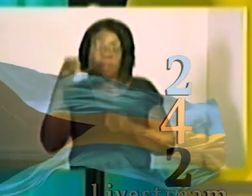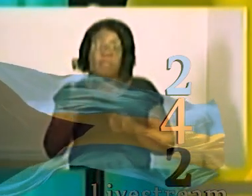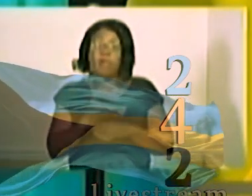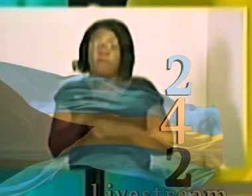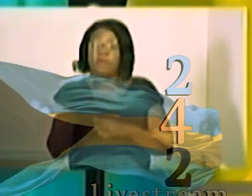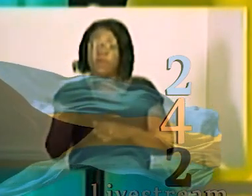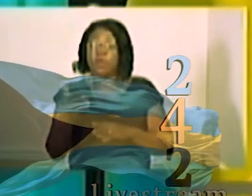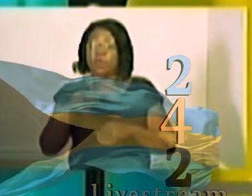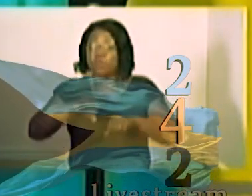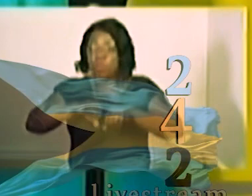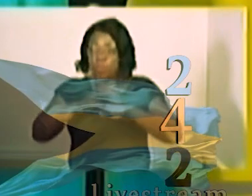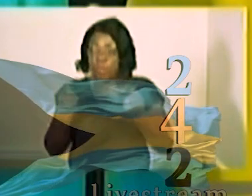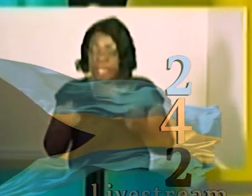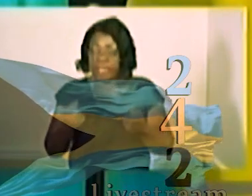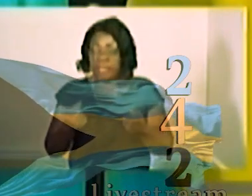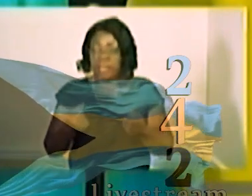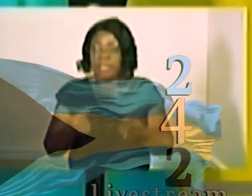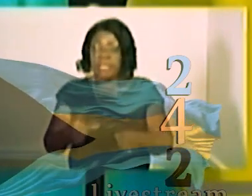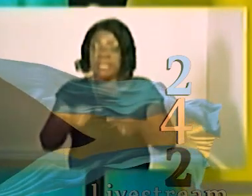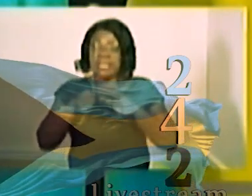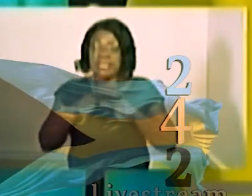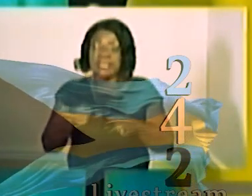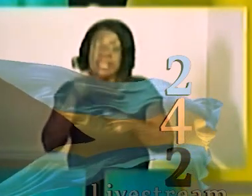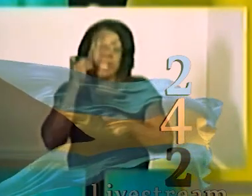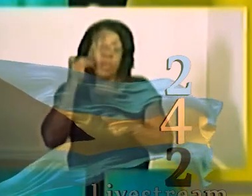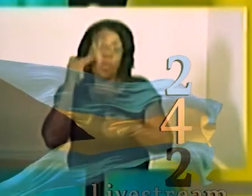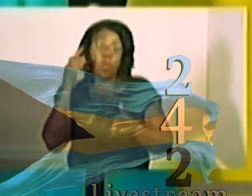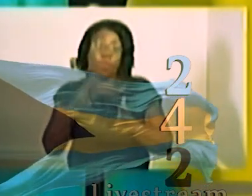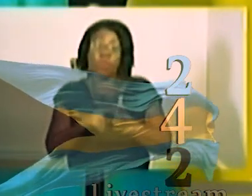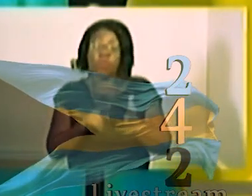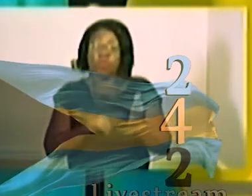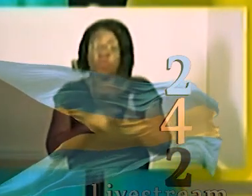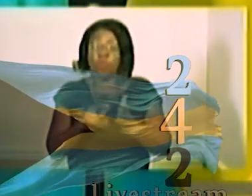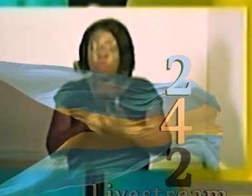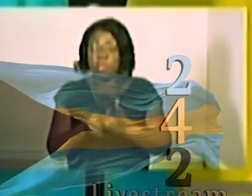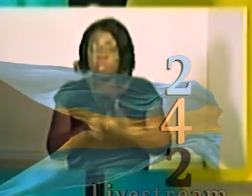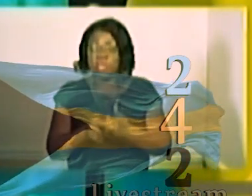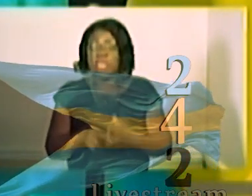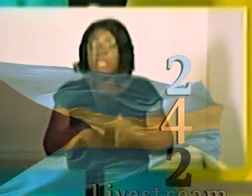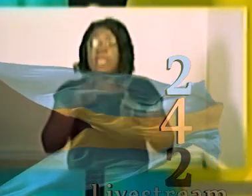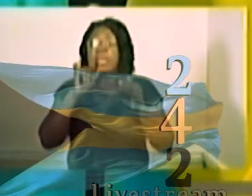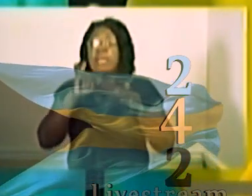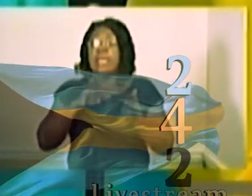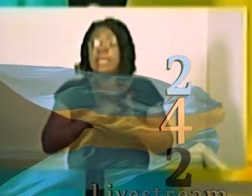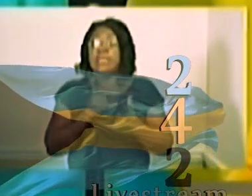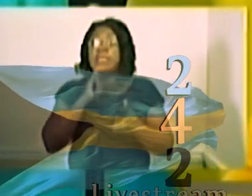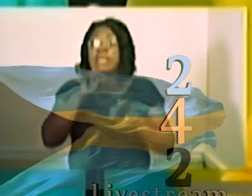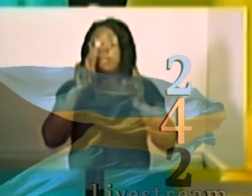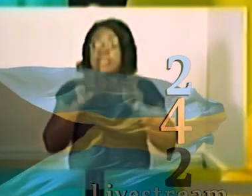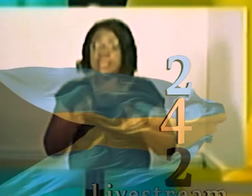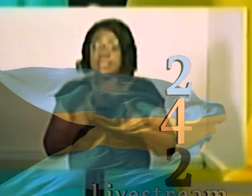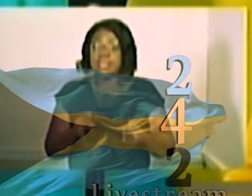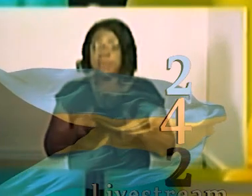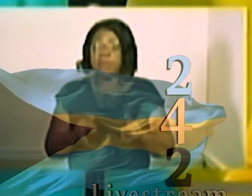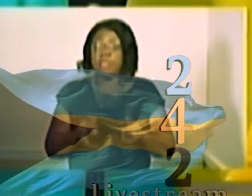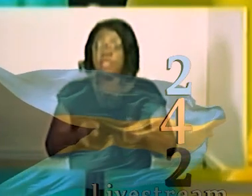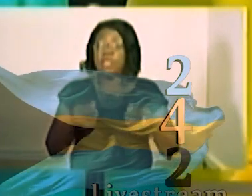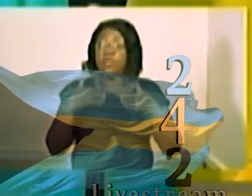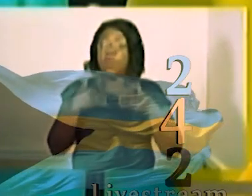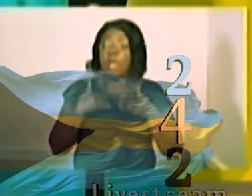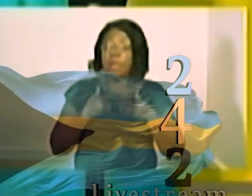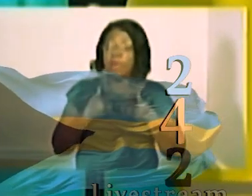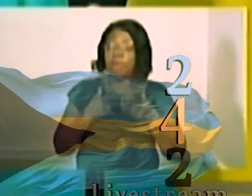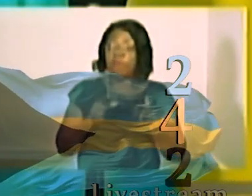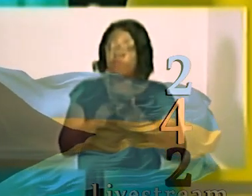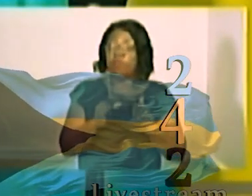It is necessary to have heightened surveillance in all islands. We will do PCR